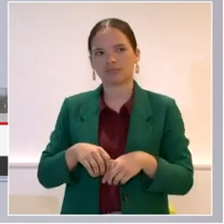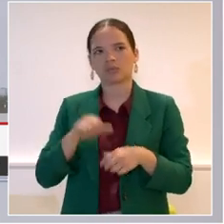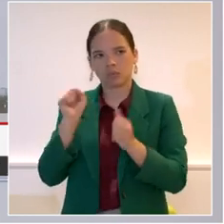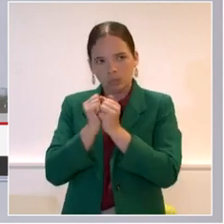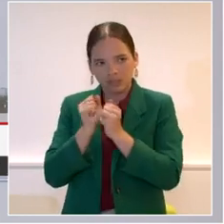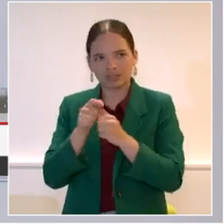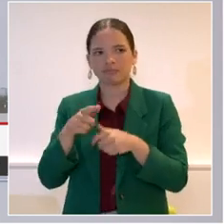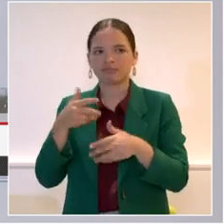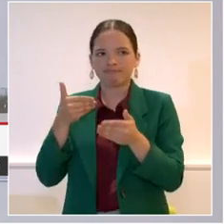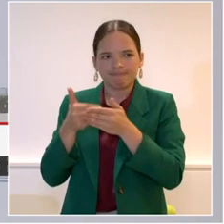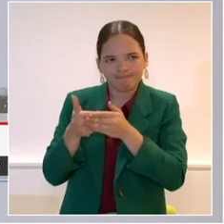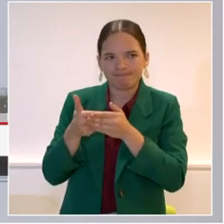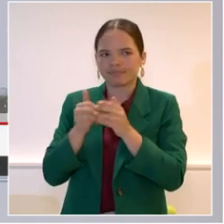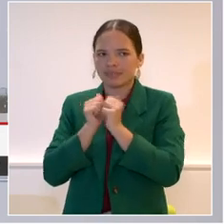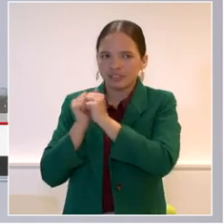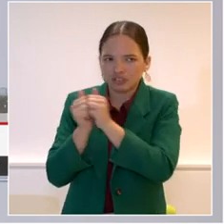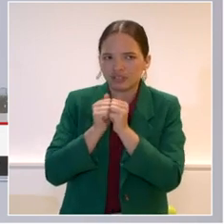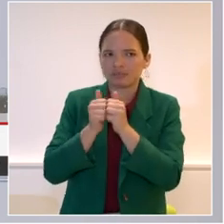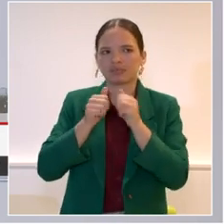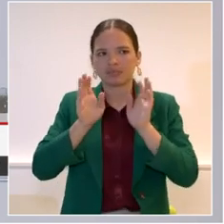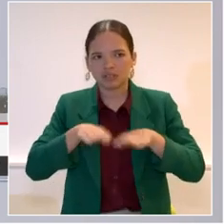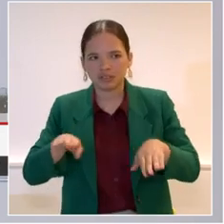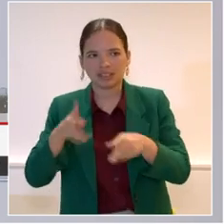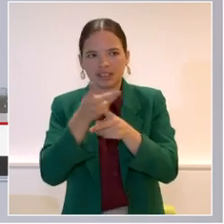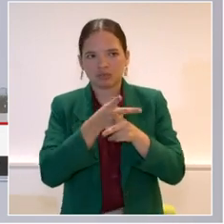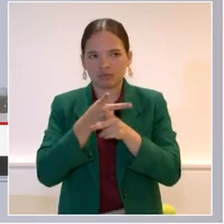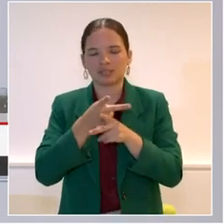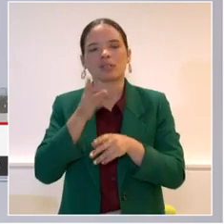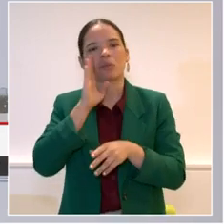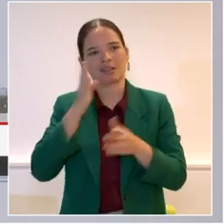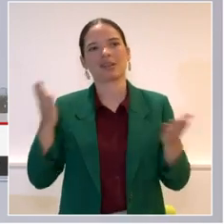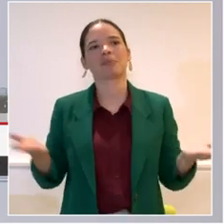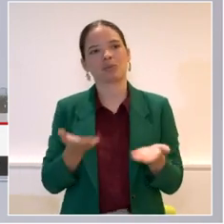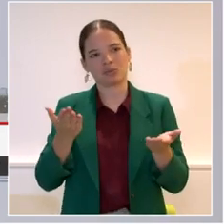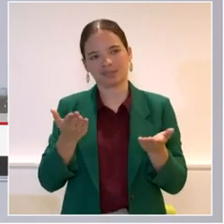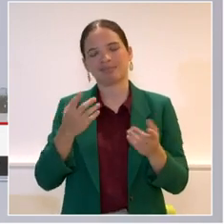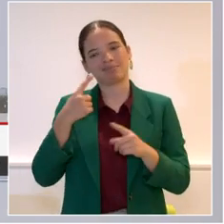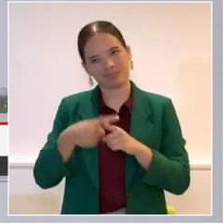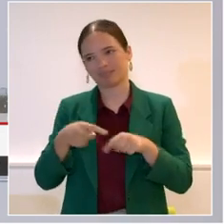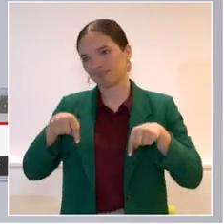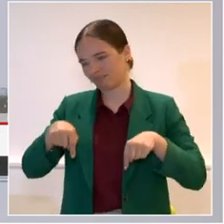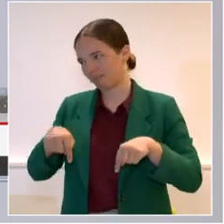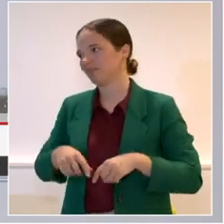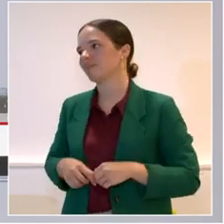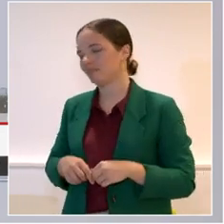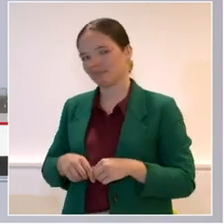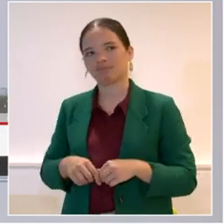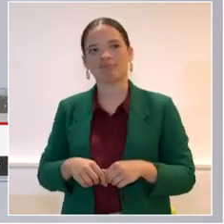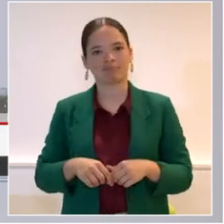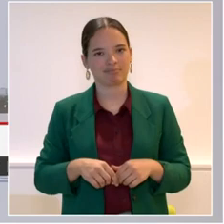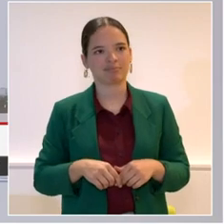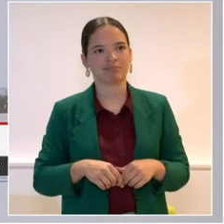our child care program, and that will be here as well. So I'm going to share another quote with you.